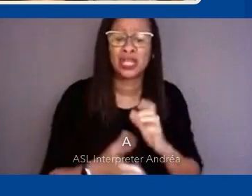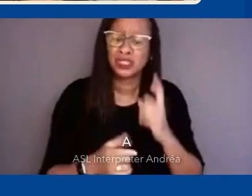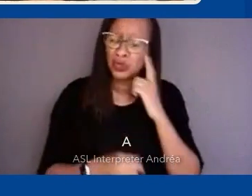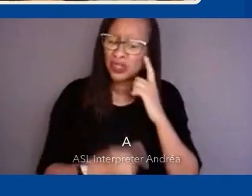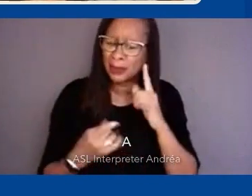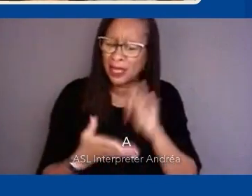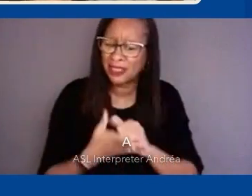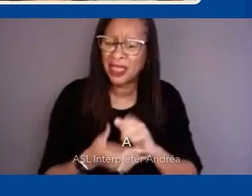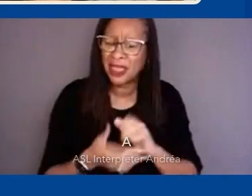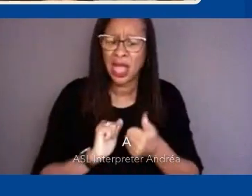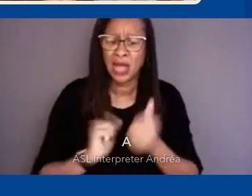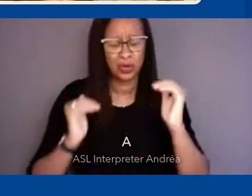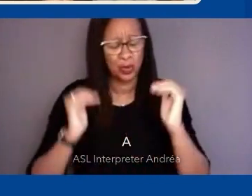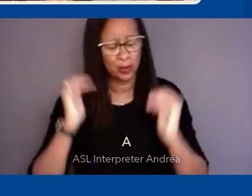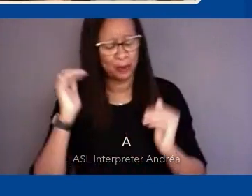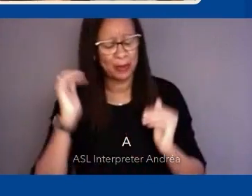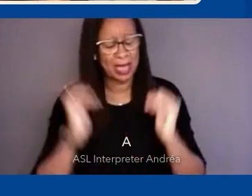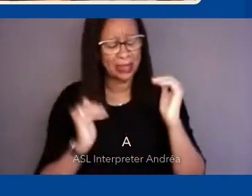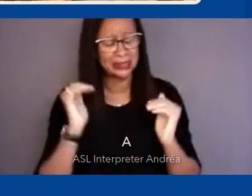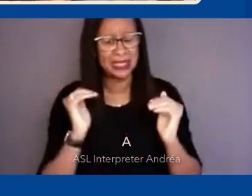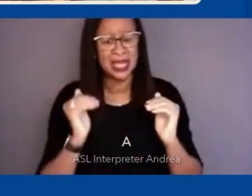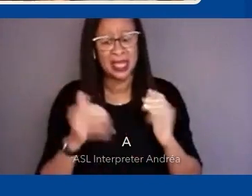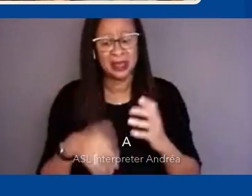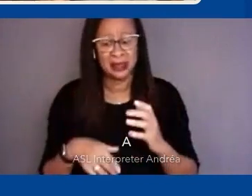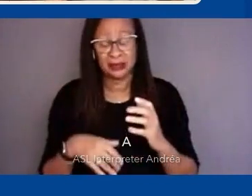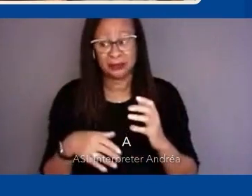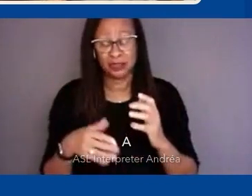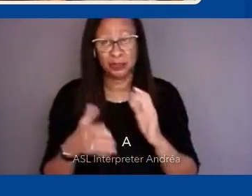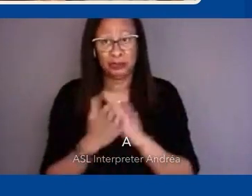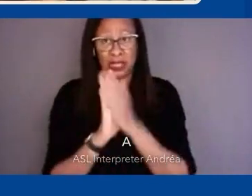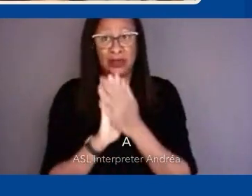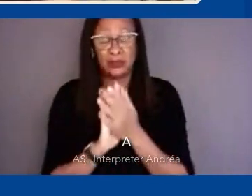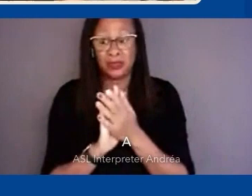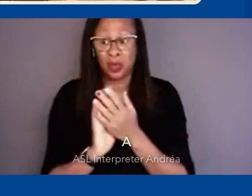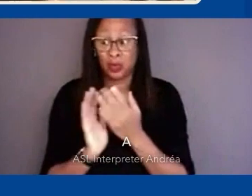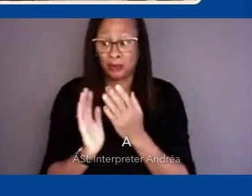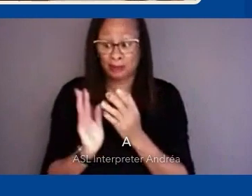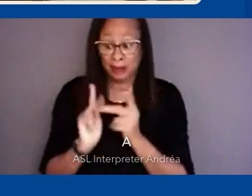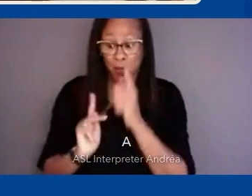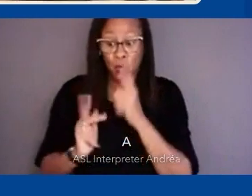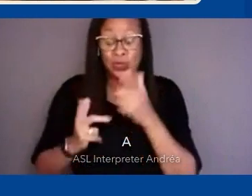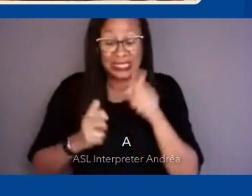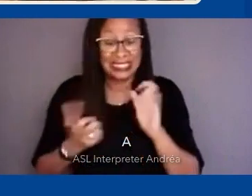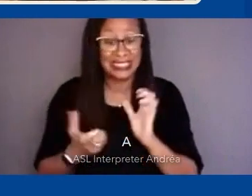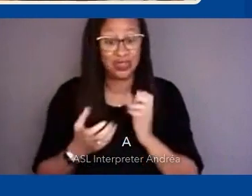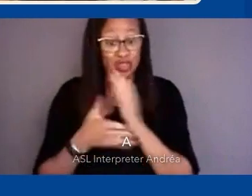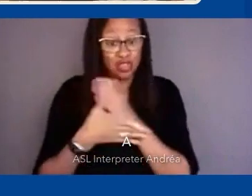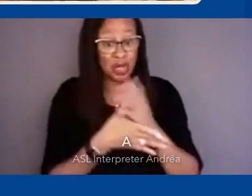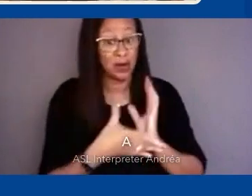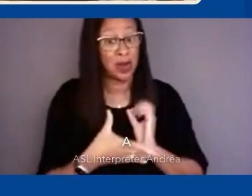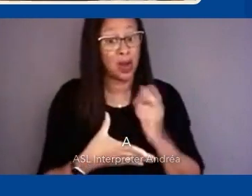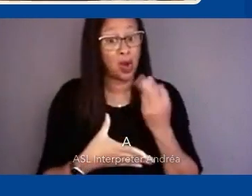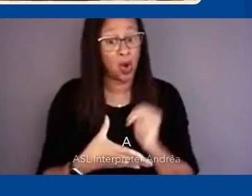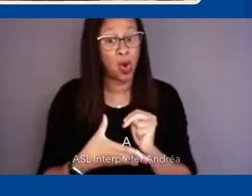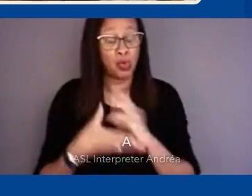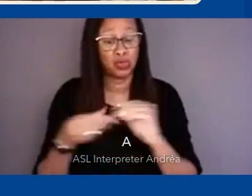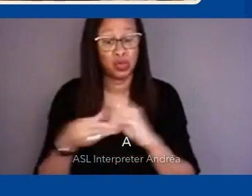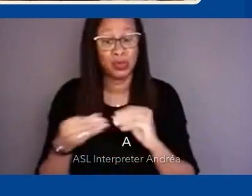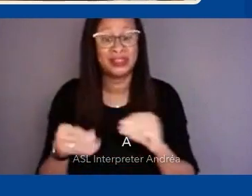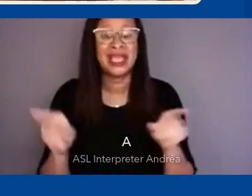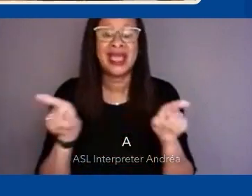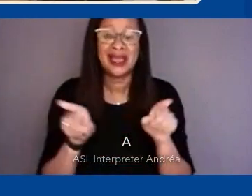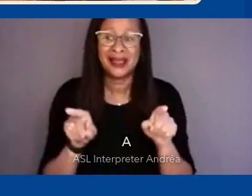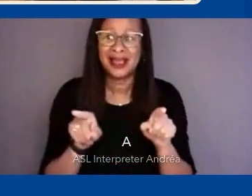the urgency in needing to be the ones to tell our own stories with the legacy of our communities being surveilled and scrutinized, as you've all pointed